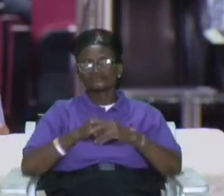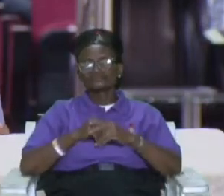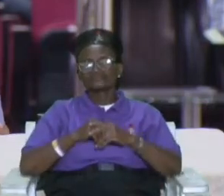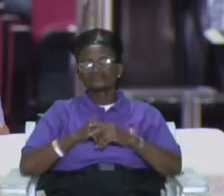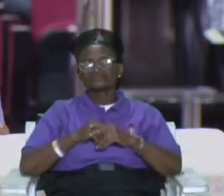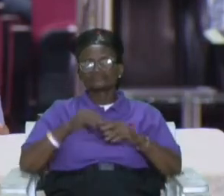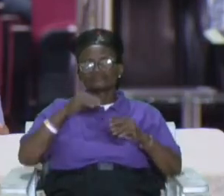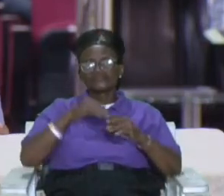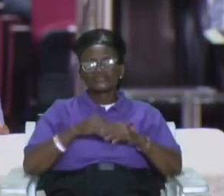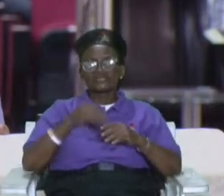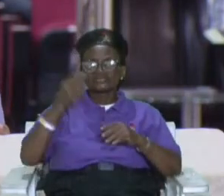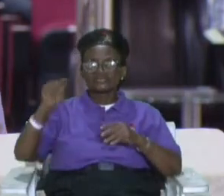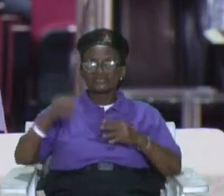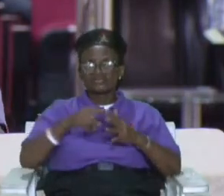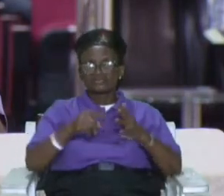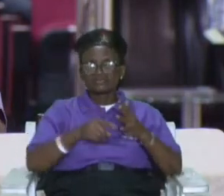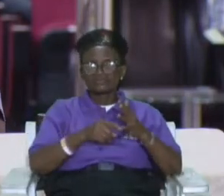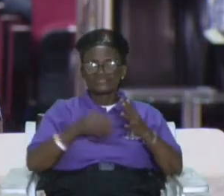in the midst of my enemies.